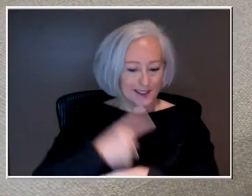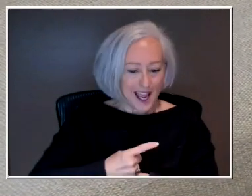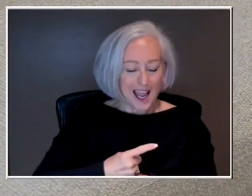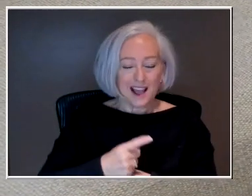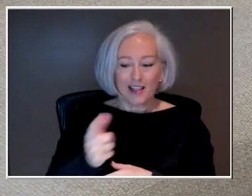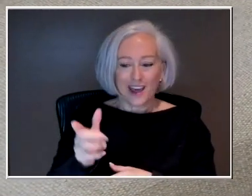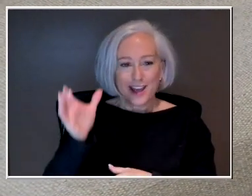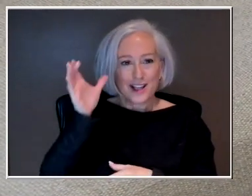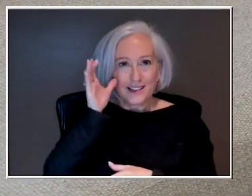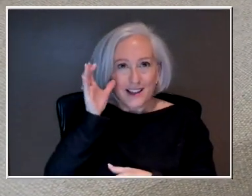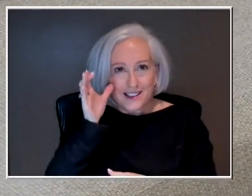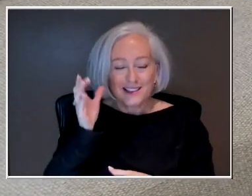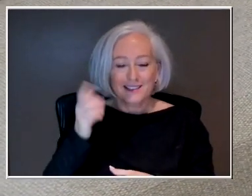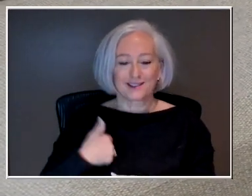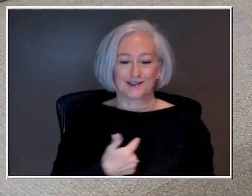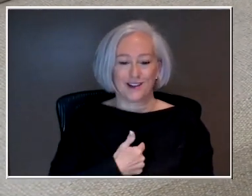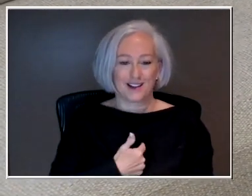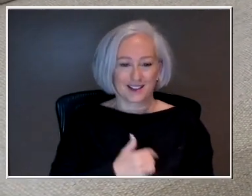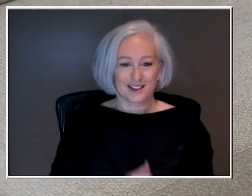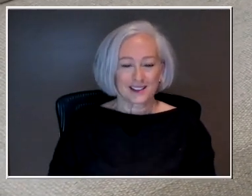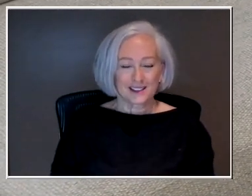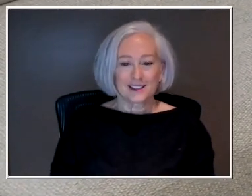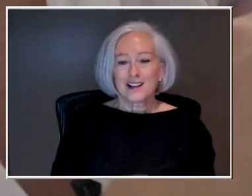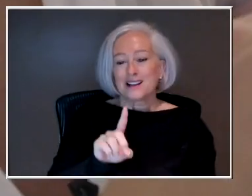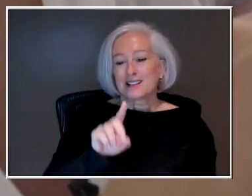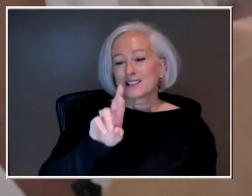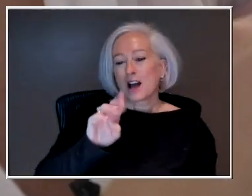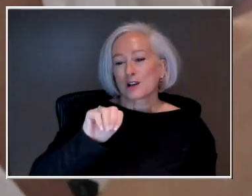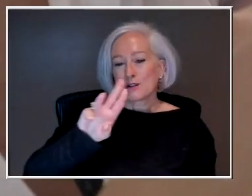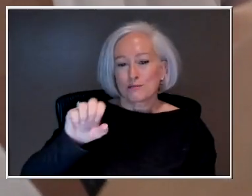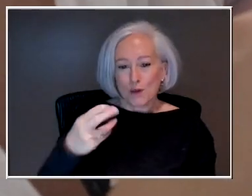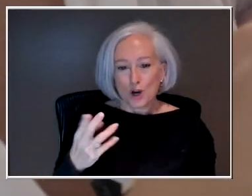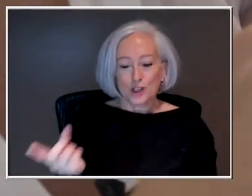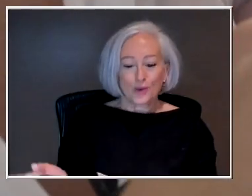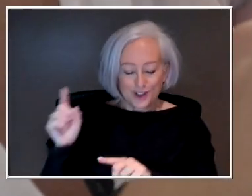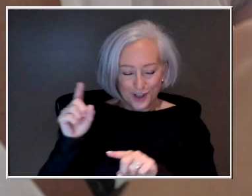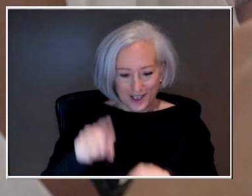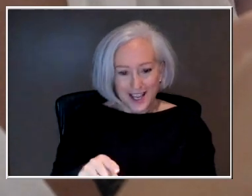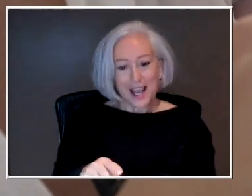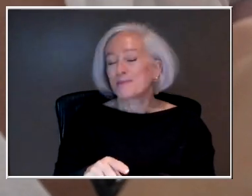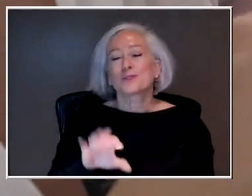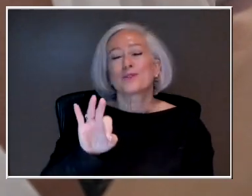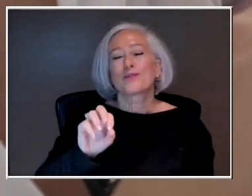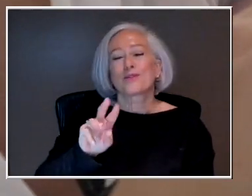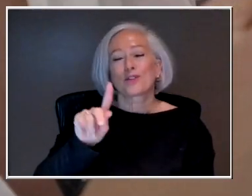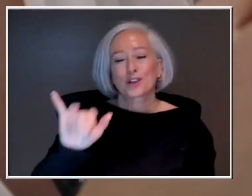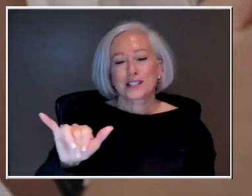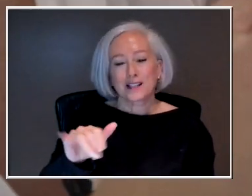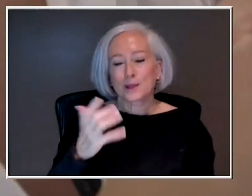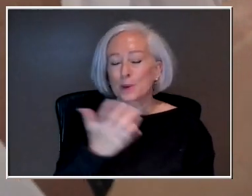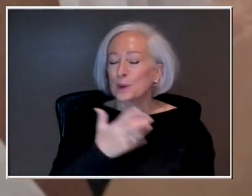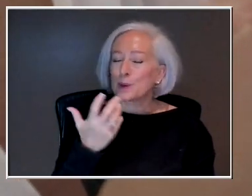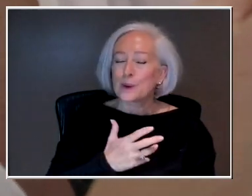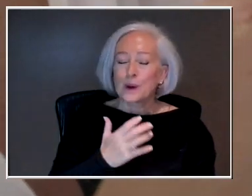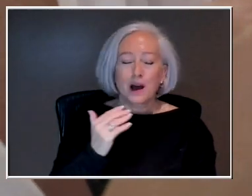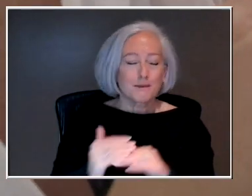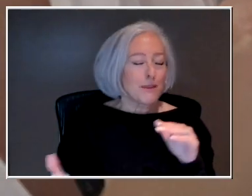Dr. Marsh, when it came to the fertility stuff, just went above and beyond. I just trust them, obviously, with my life.